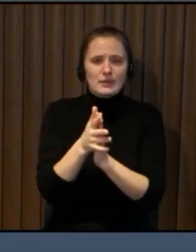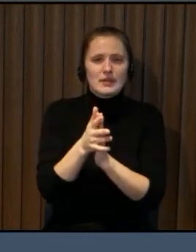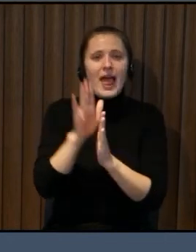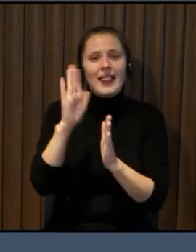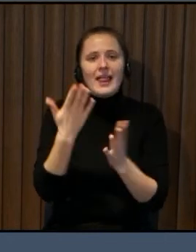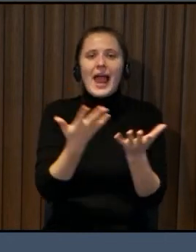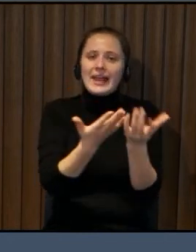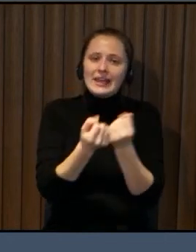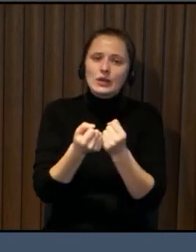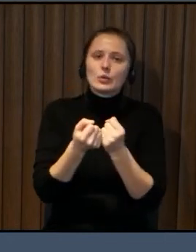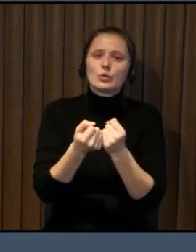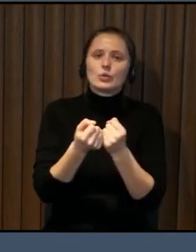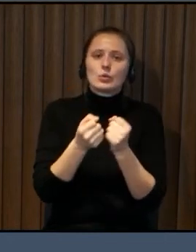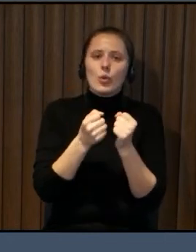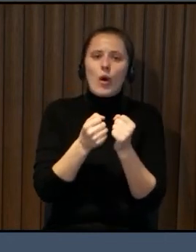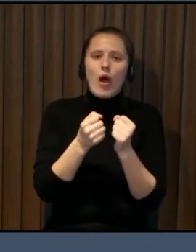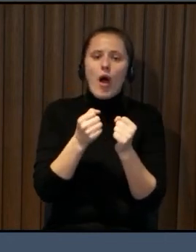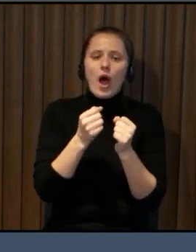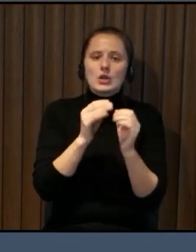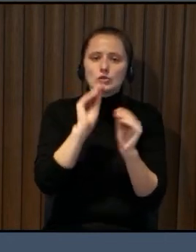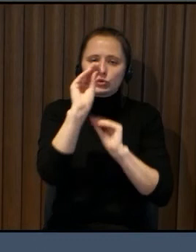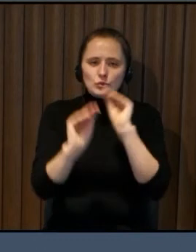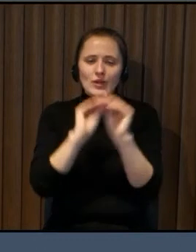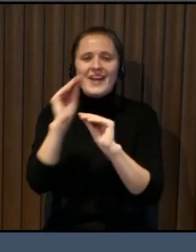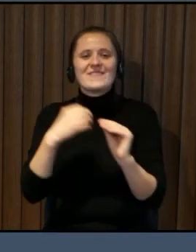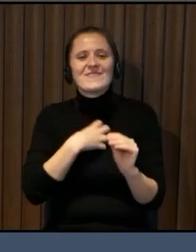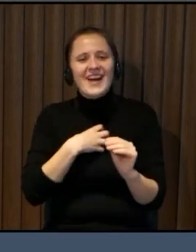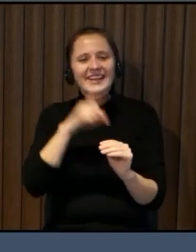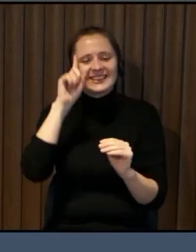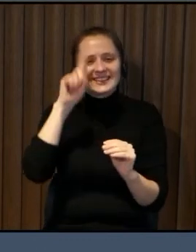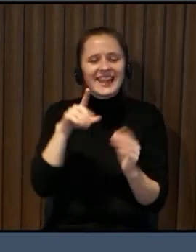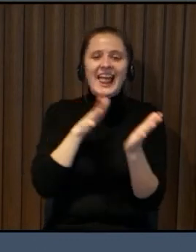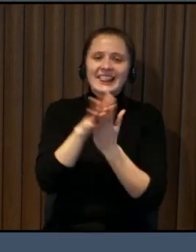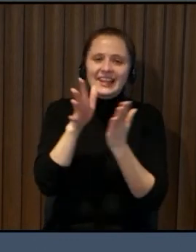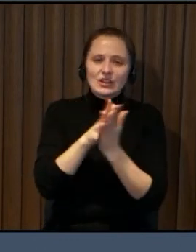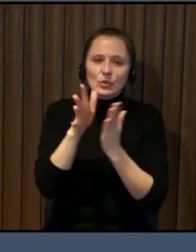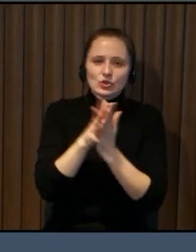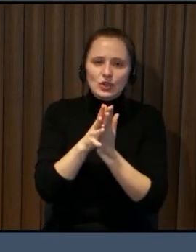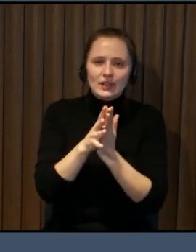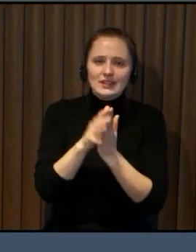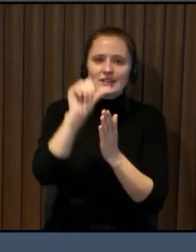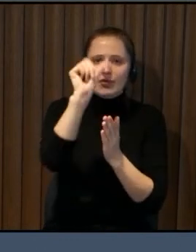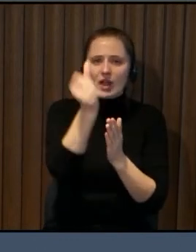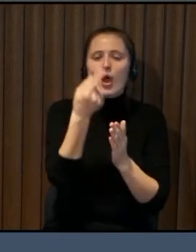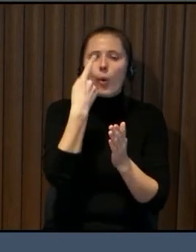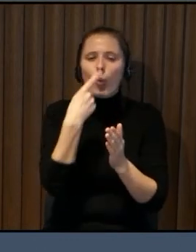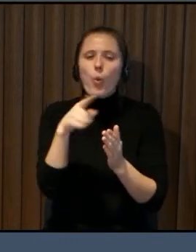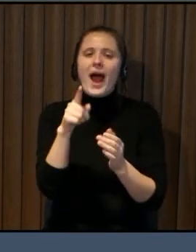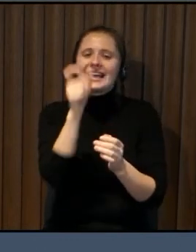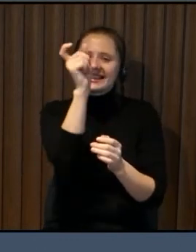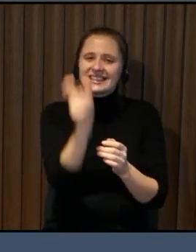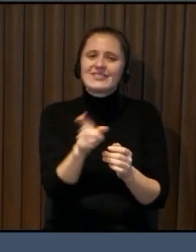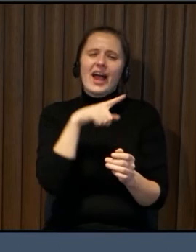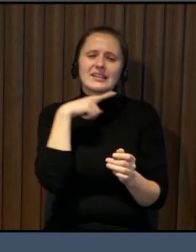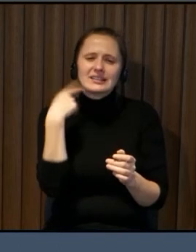will anyways be hard for you to find the way in this page. And so what should we know? We should know what